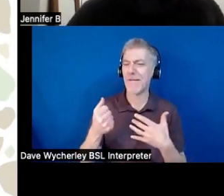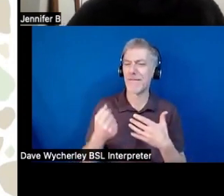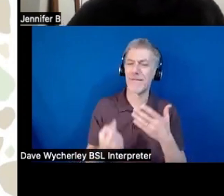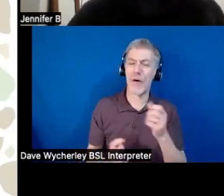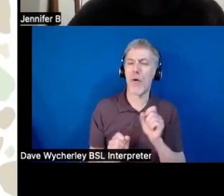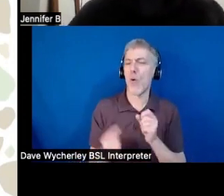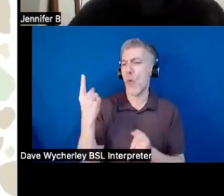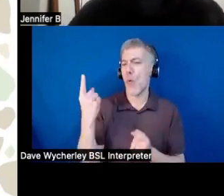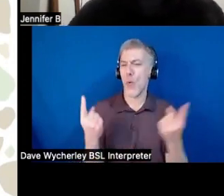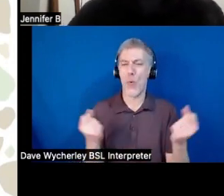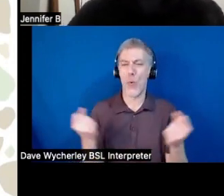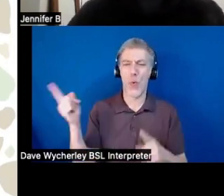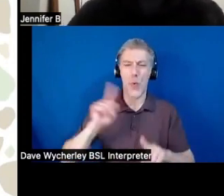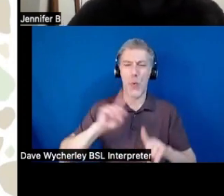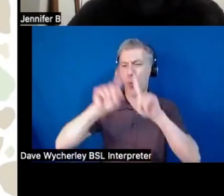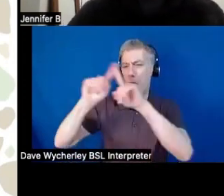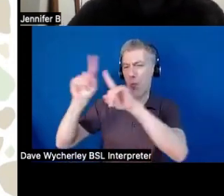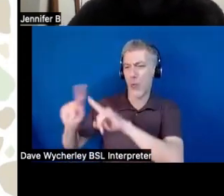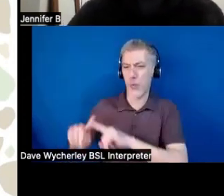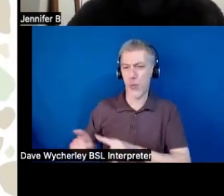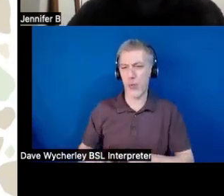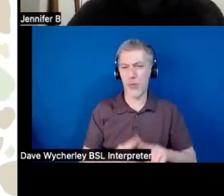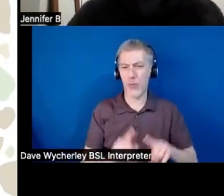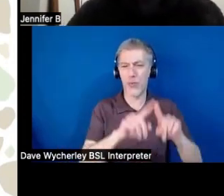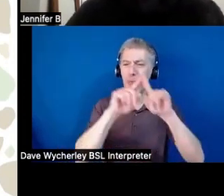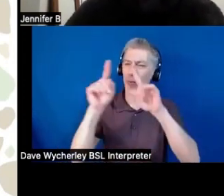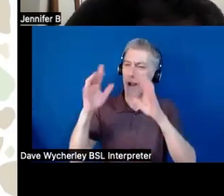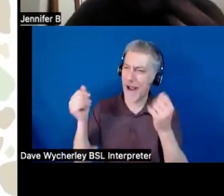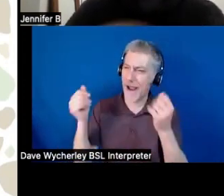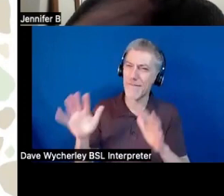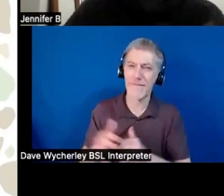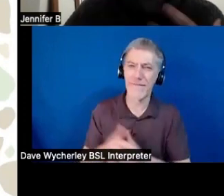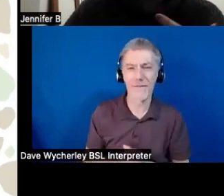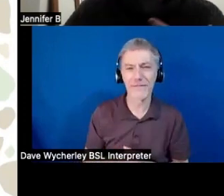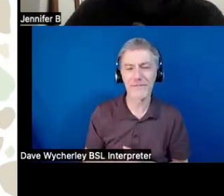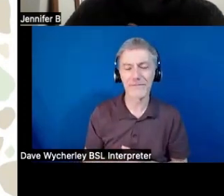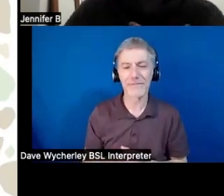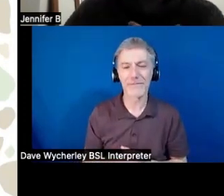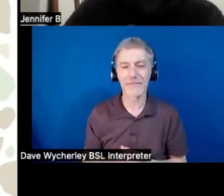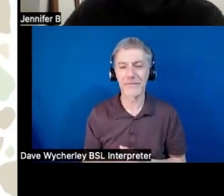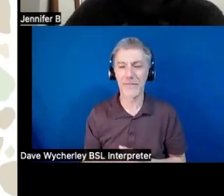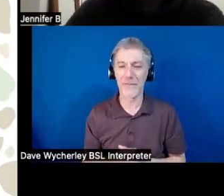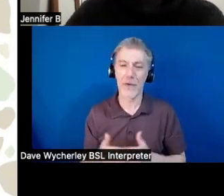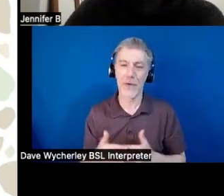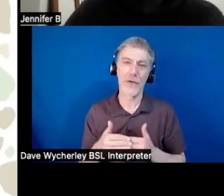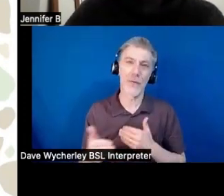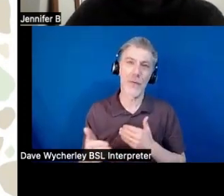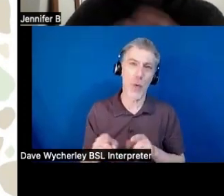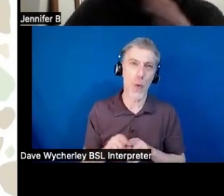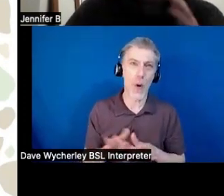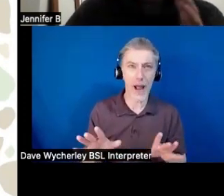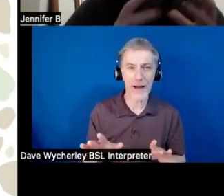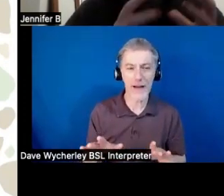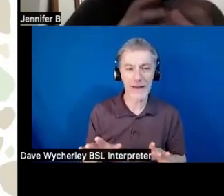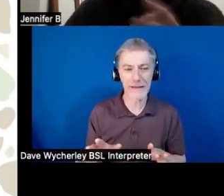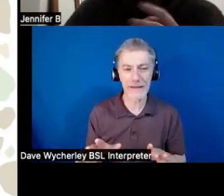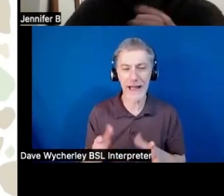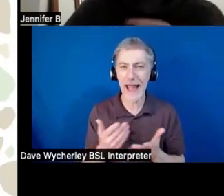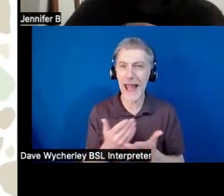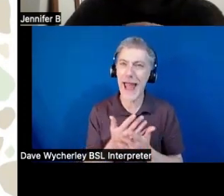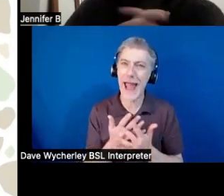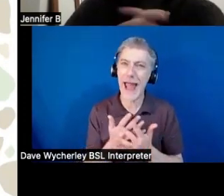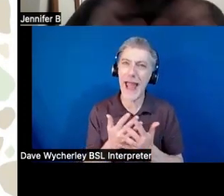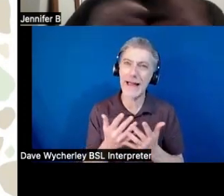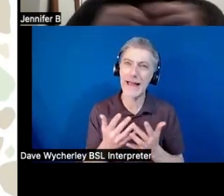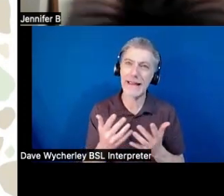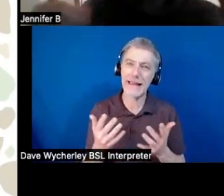how forms like an anthology or, you know, a discussion or a panel or any instance